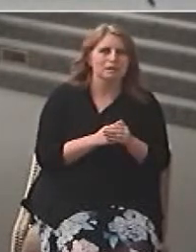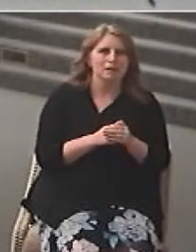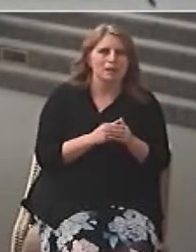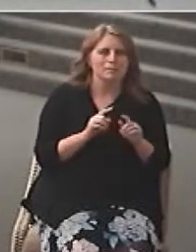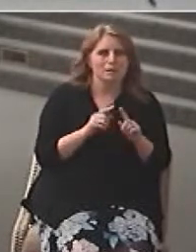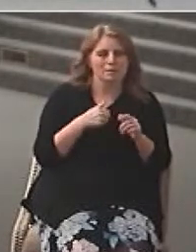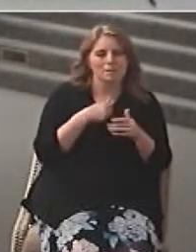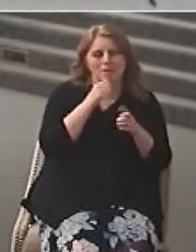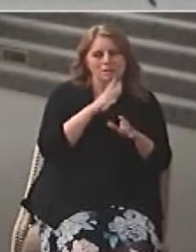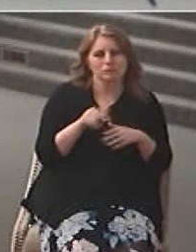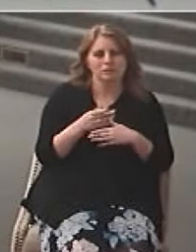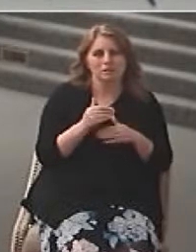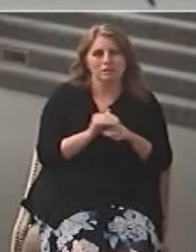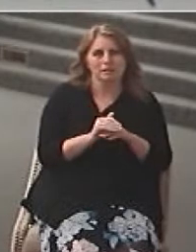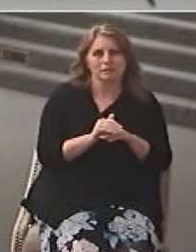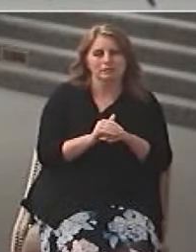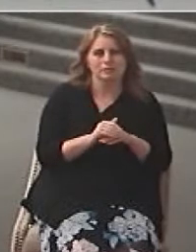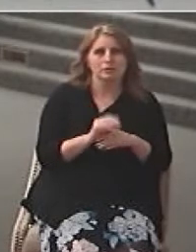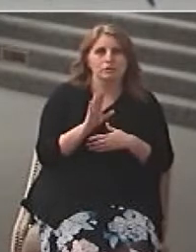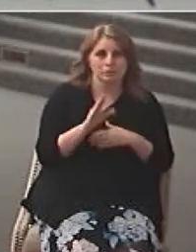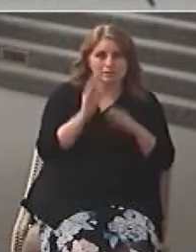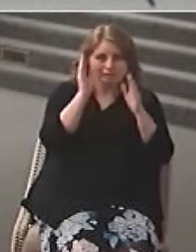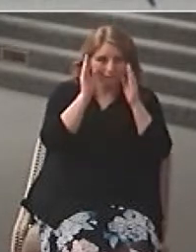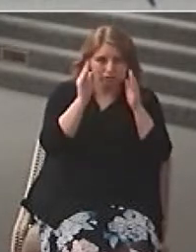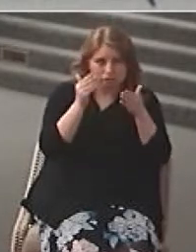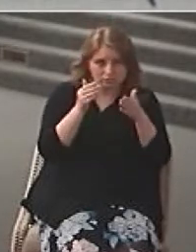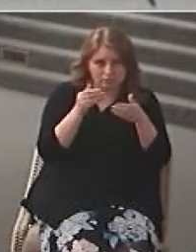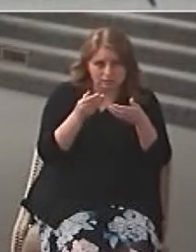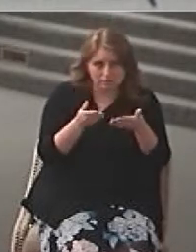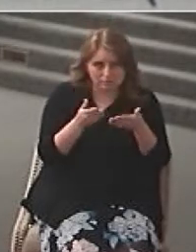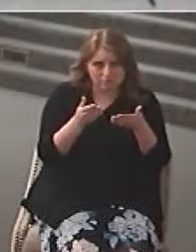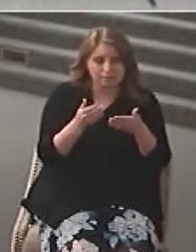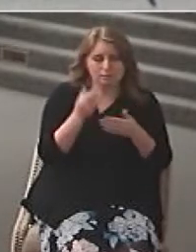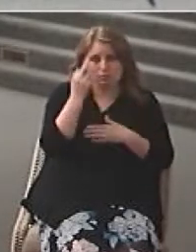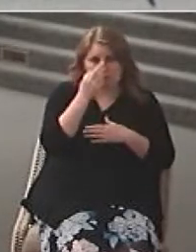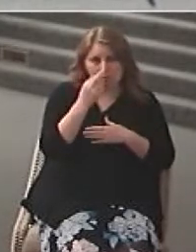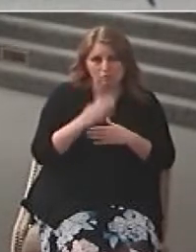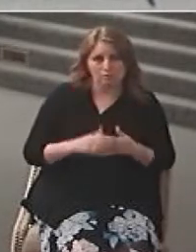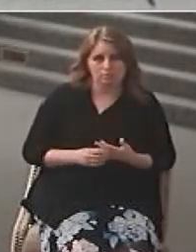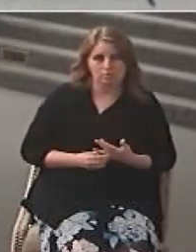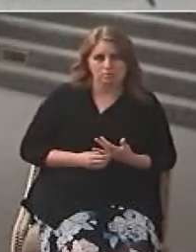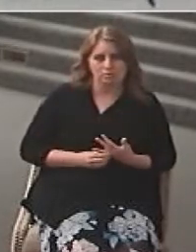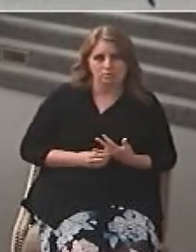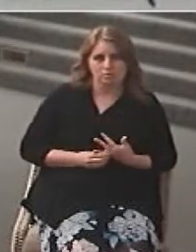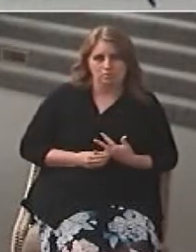to you tonight. Give him your attention on purpose and let God speak to your heart.